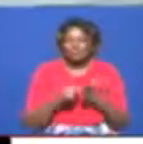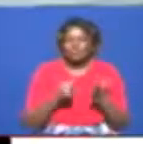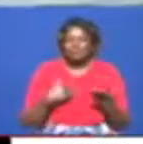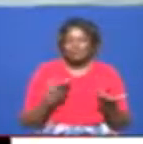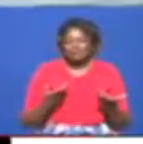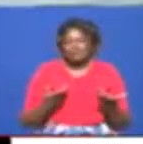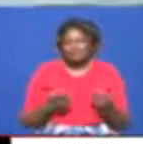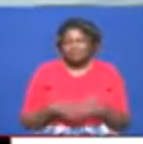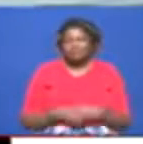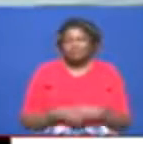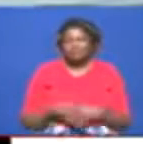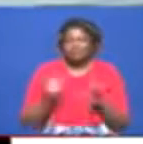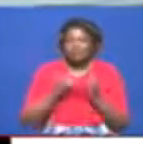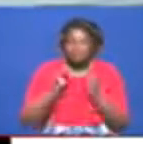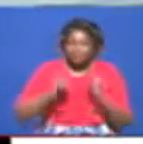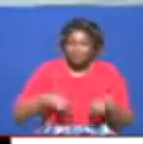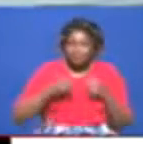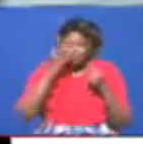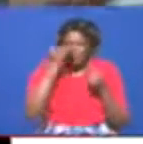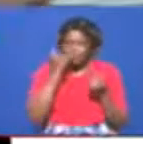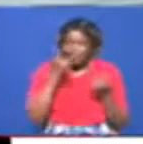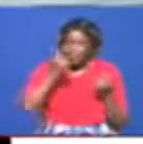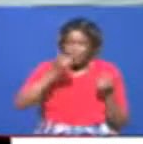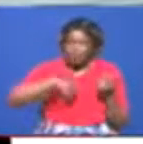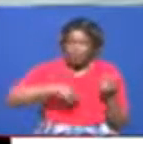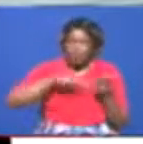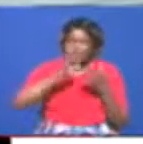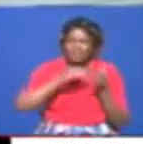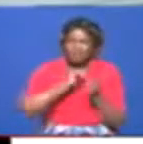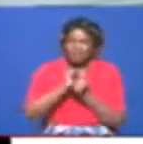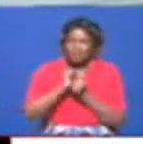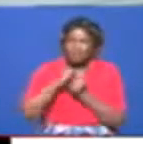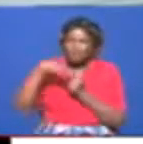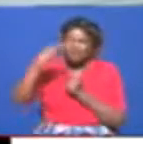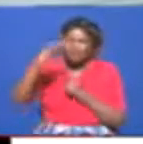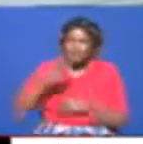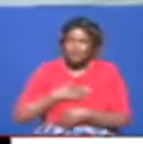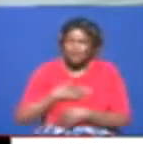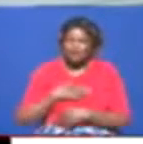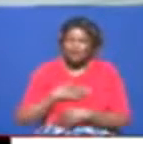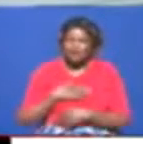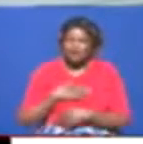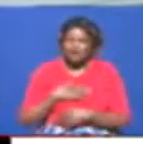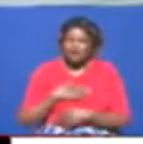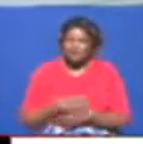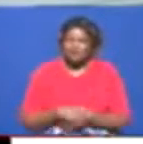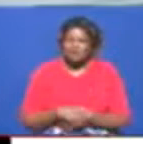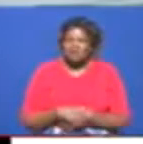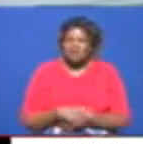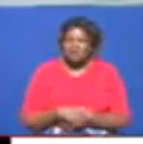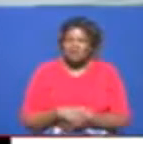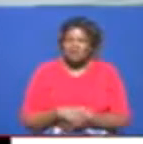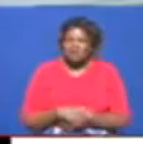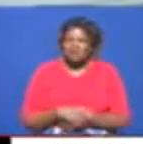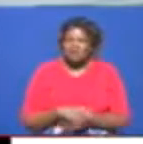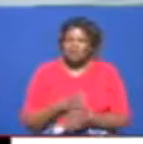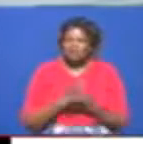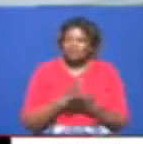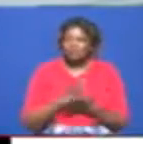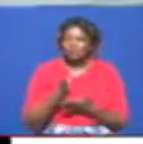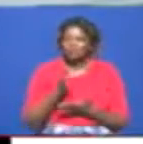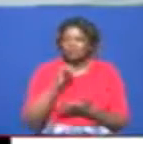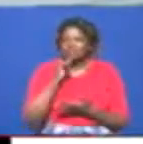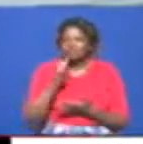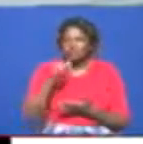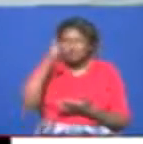Tunajiharibia. Because we are destroying our future. Yeah? So really, this is not ati